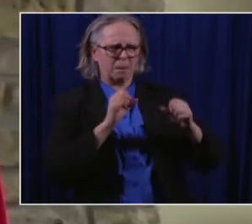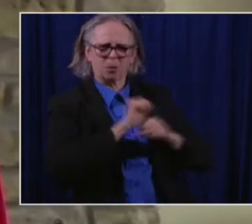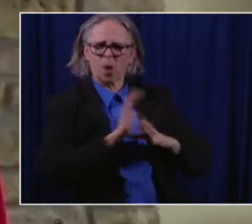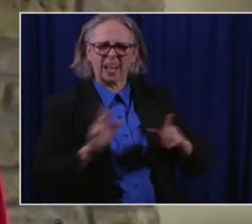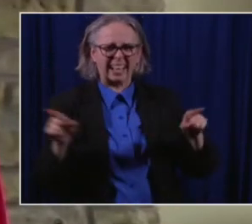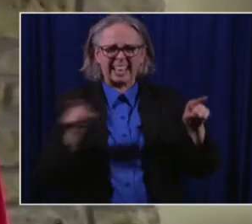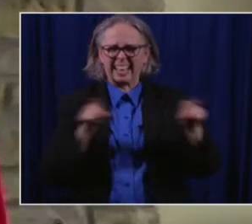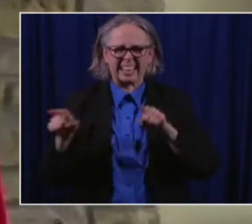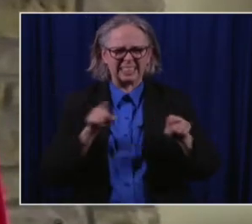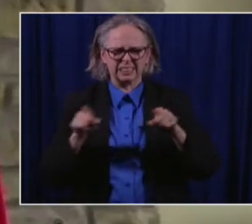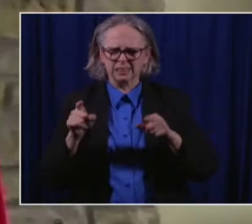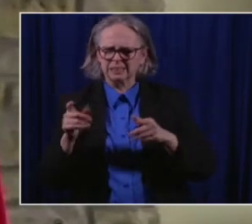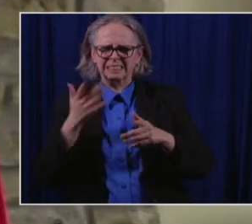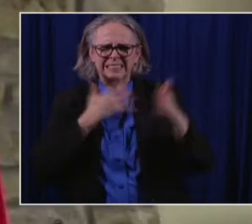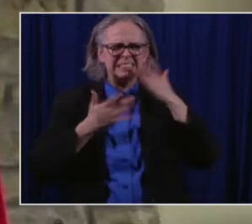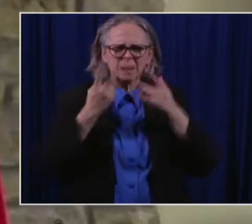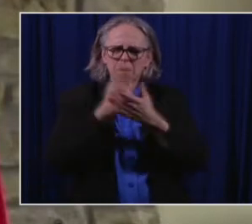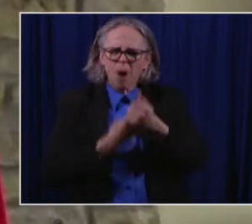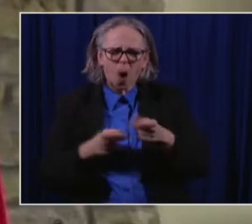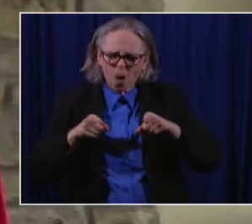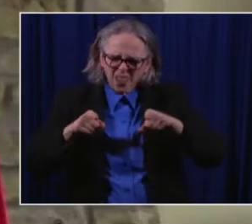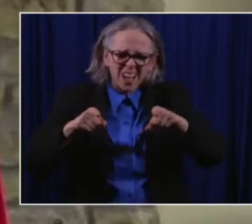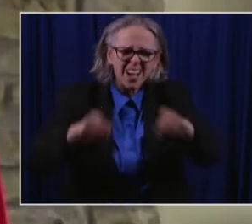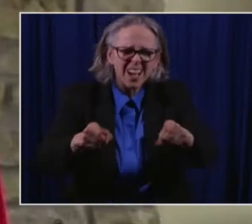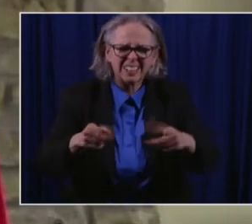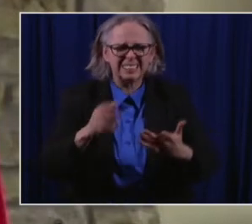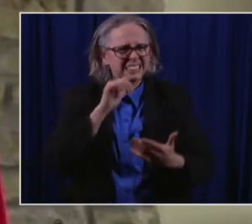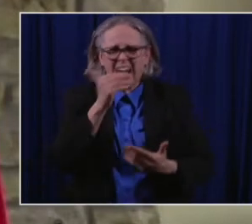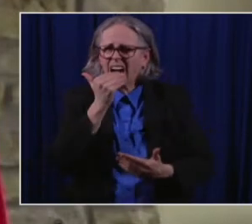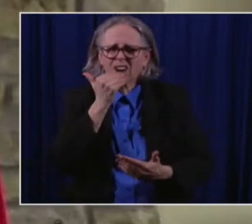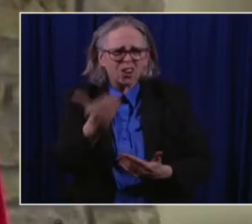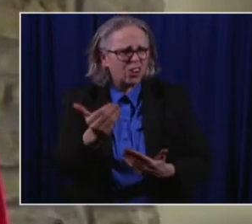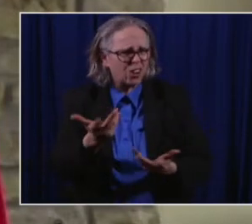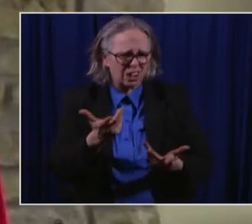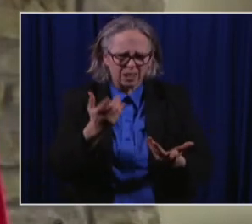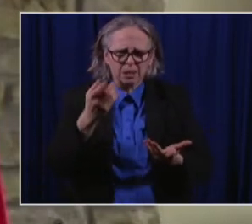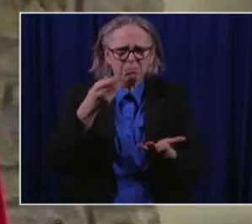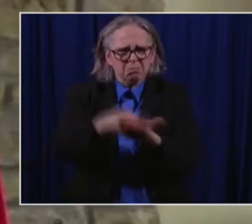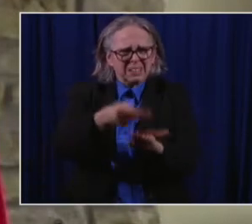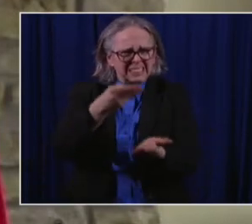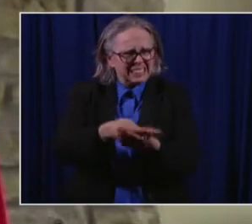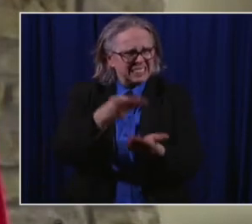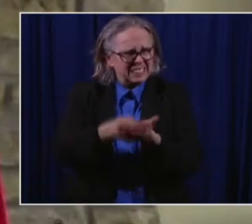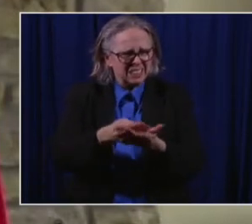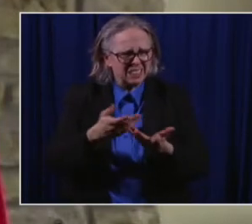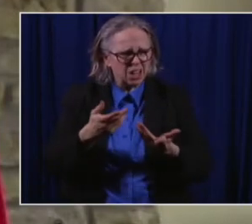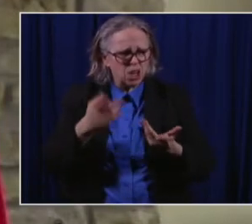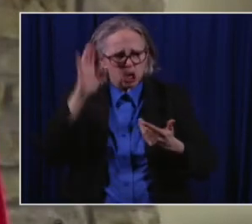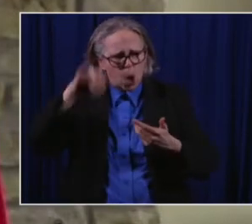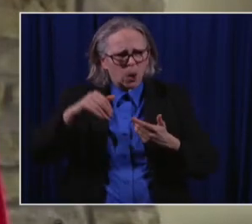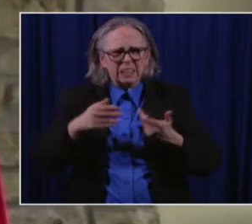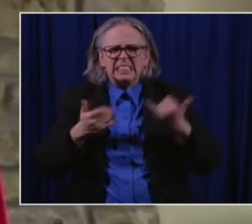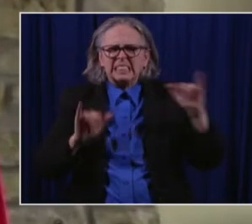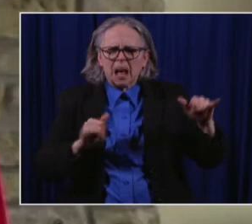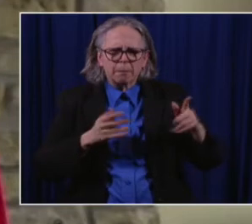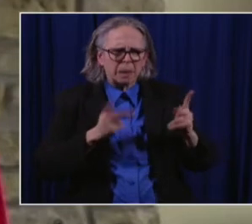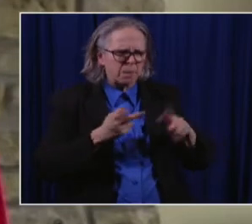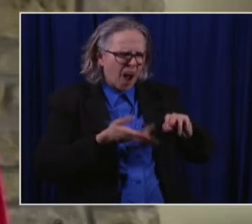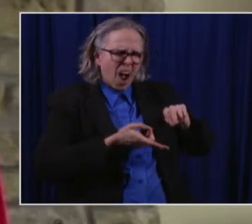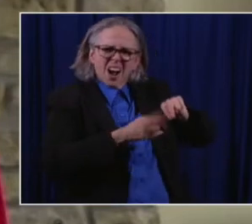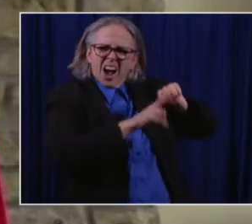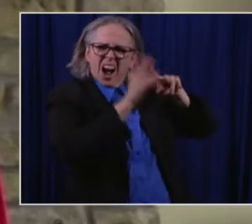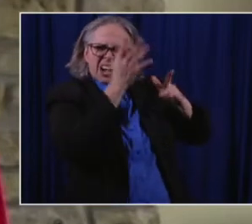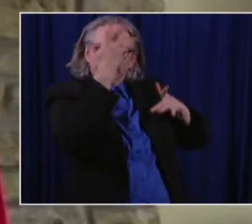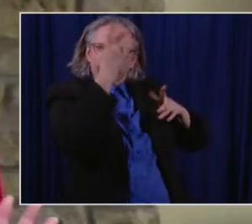not doing very well. And they're not doing very well as this virus continues to spike up and people pull back more. And this is a natural thing